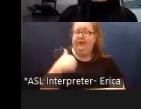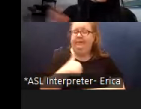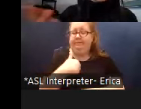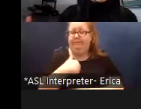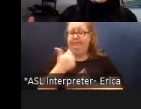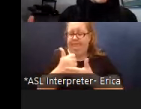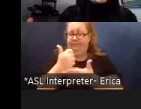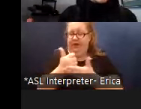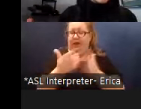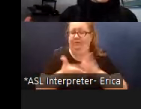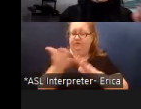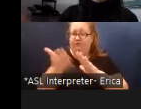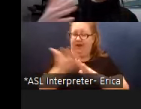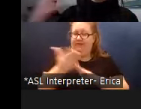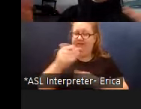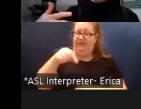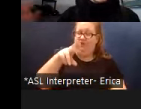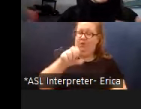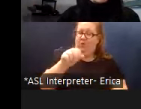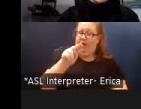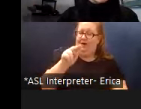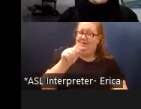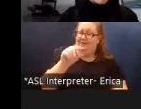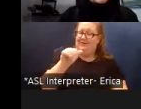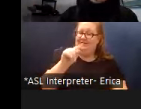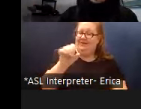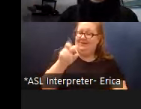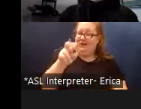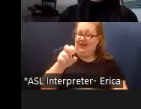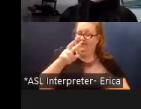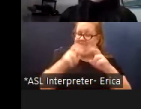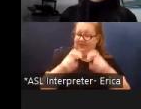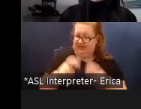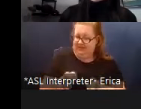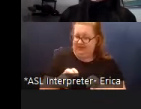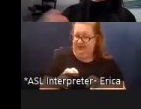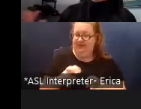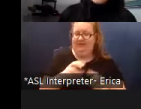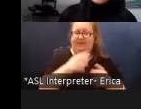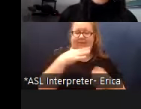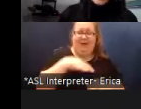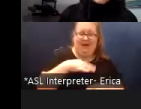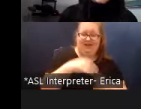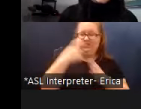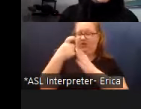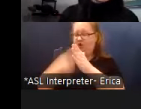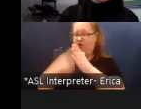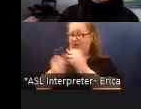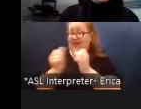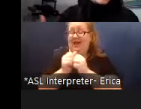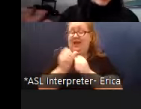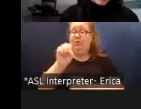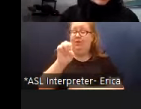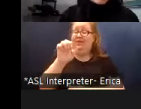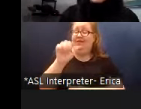run the quantitative assessment to look at the benefits and costs of that. And with sea level rise,